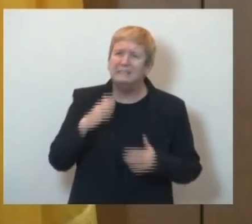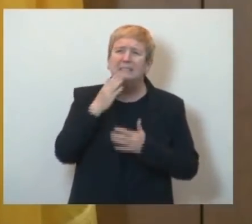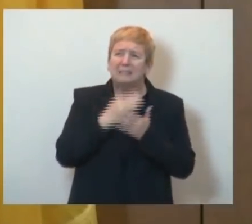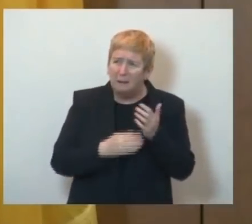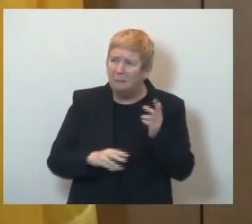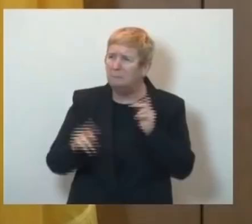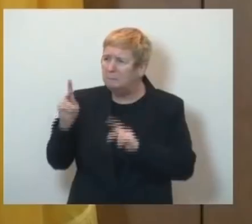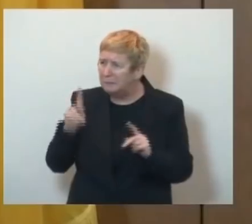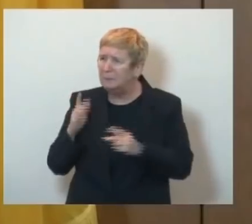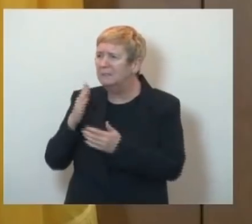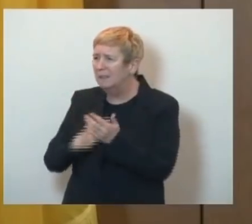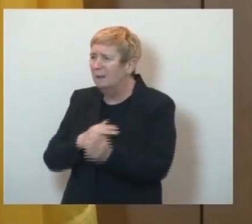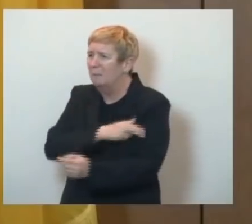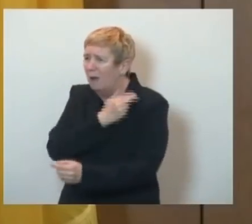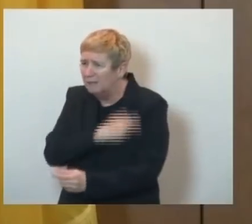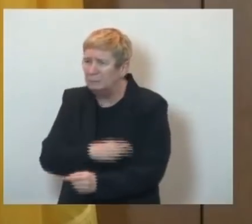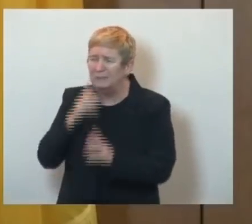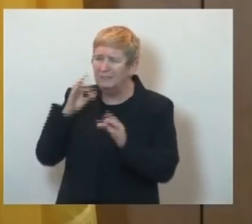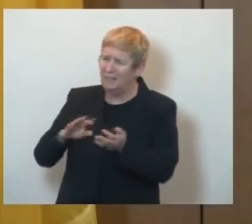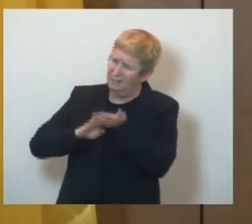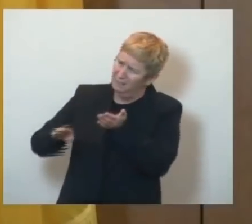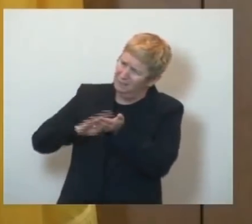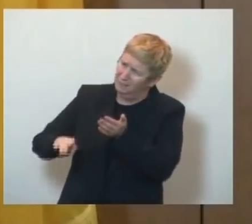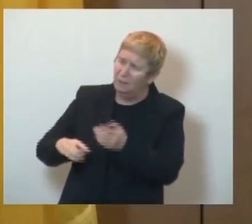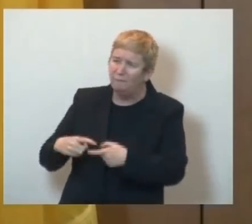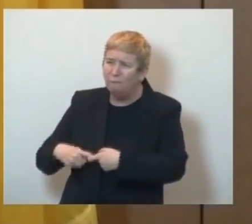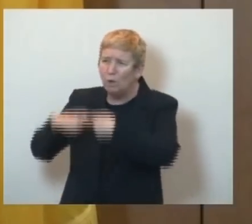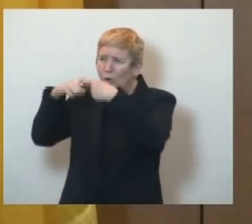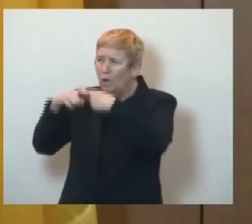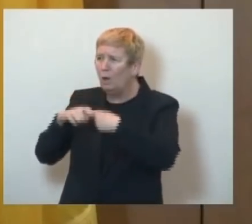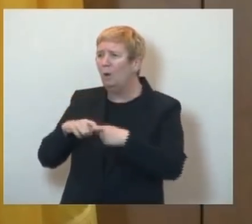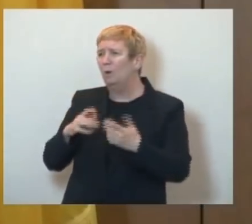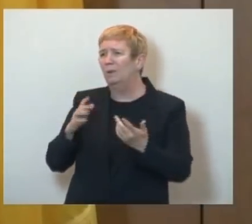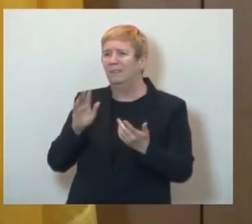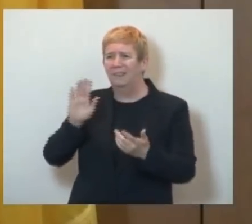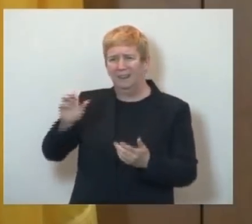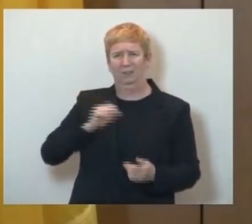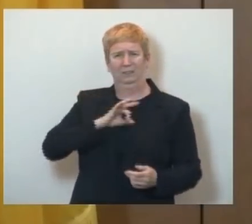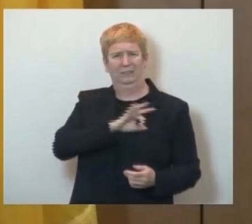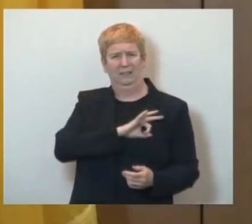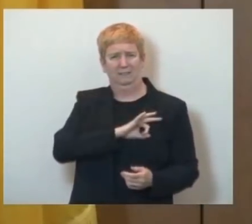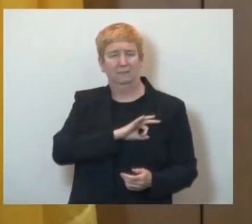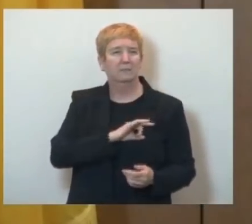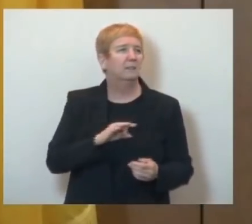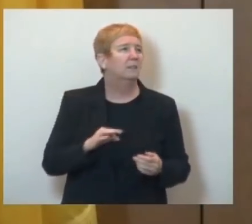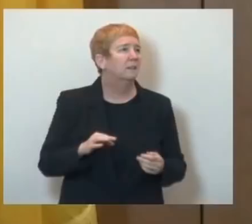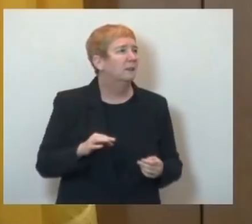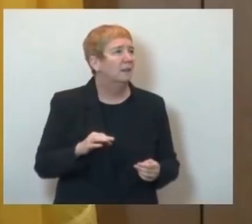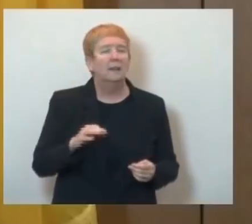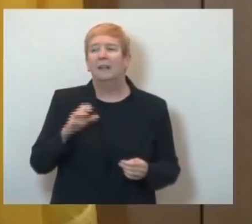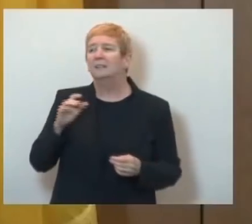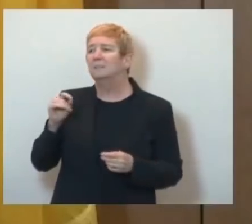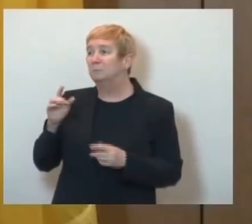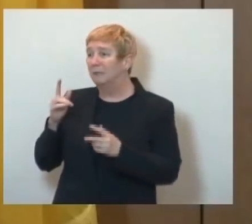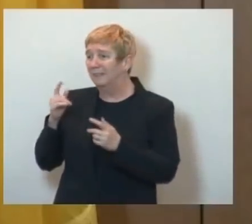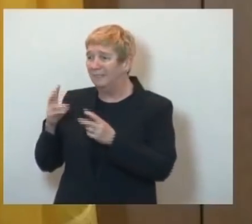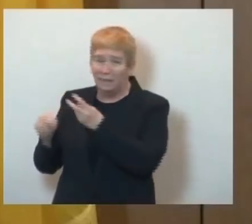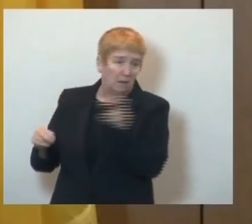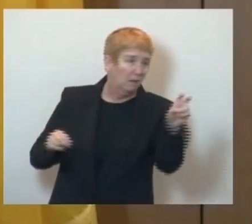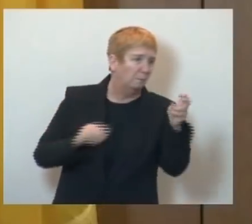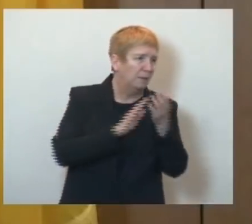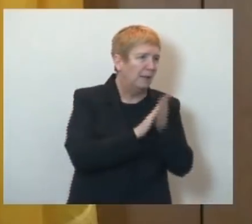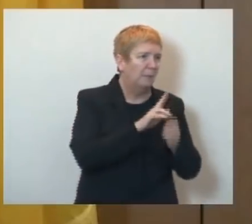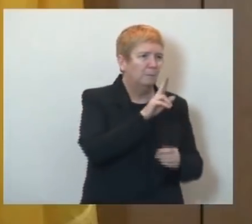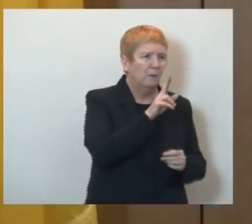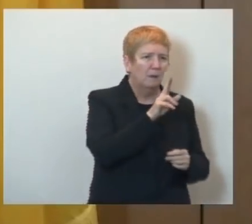and hospitals to furlough and reduce staffing with layoffs, sort of, I think, shift that over to unemployment. And these are